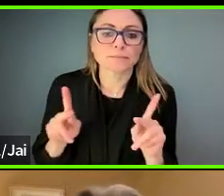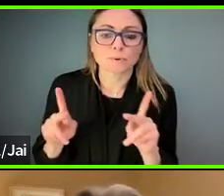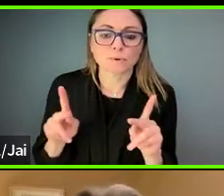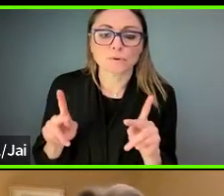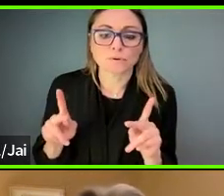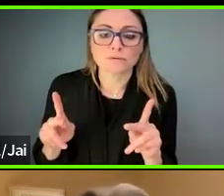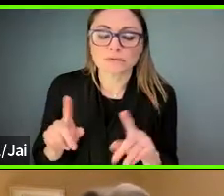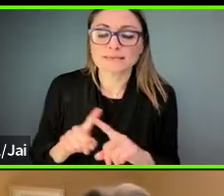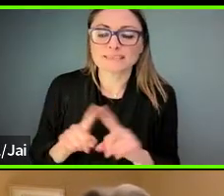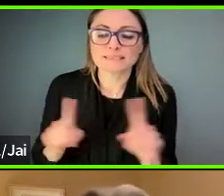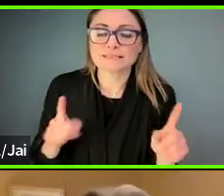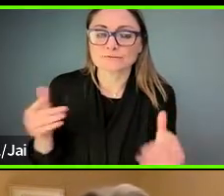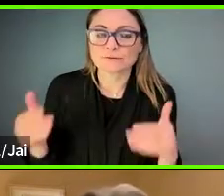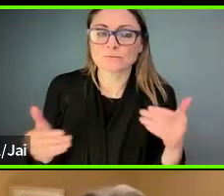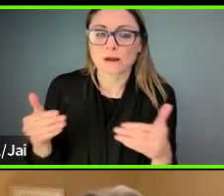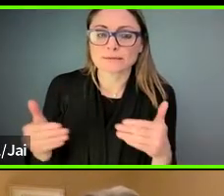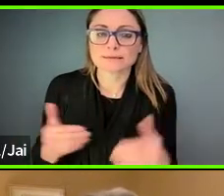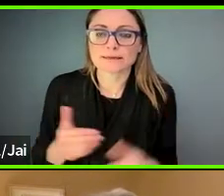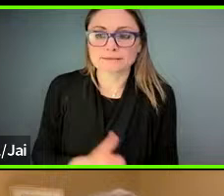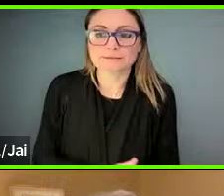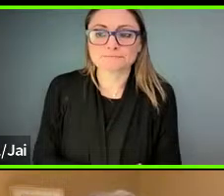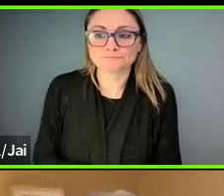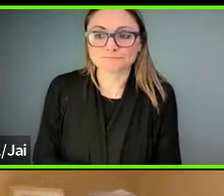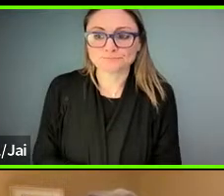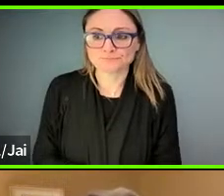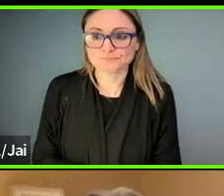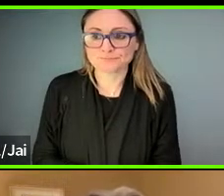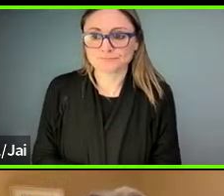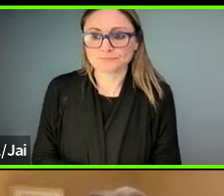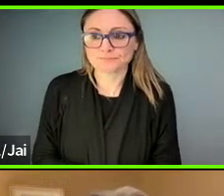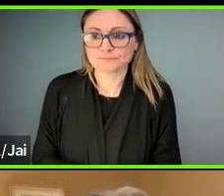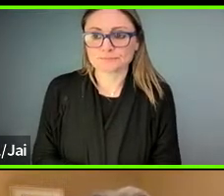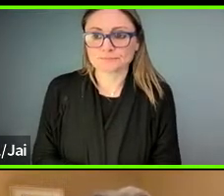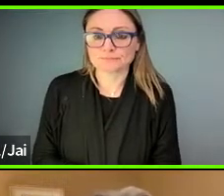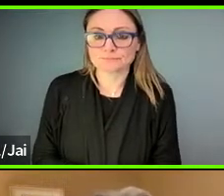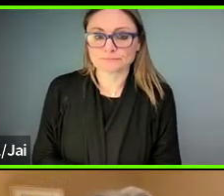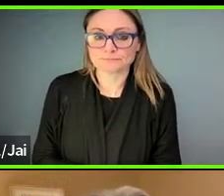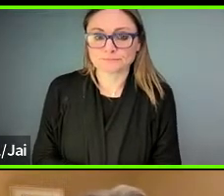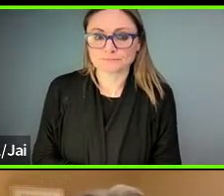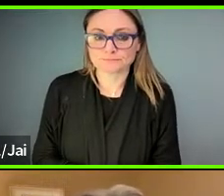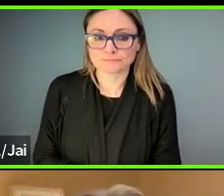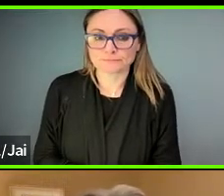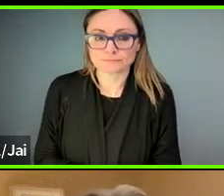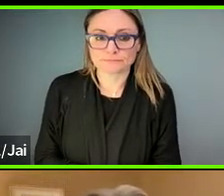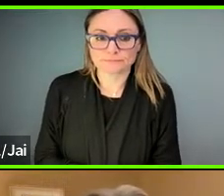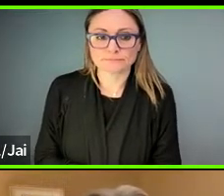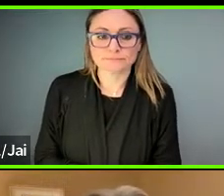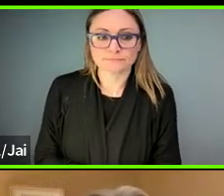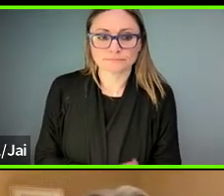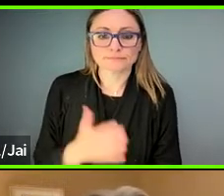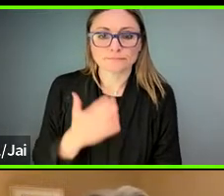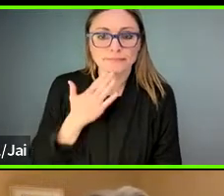It's a different process. Thank you.